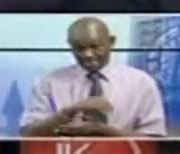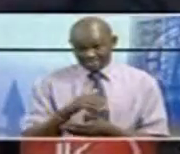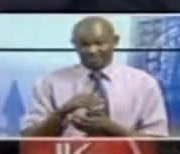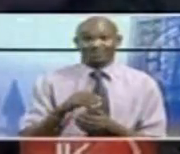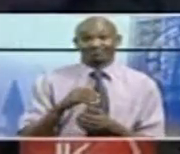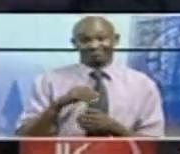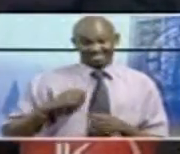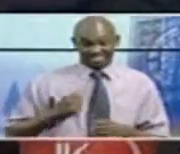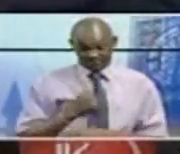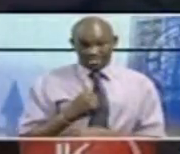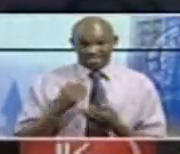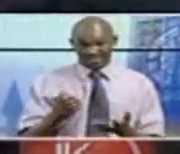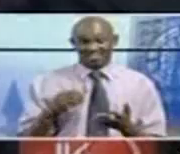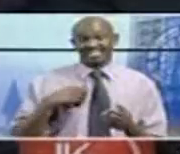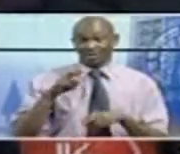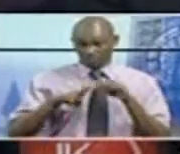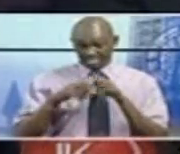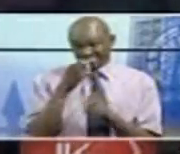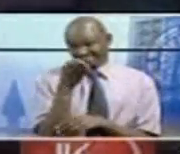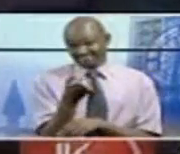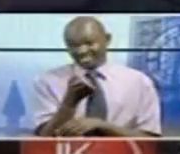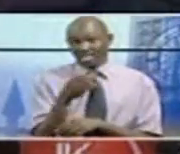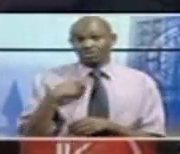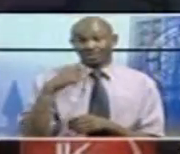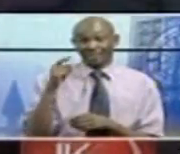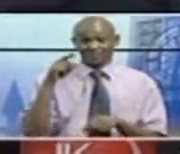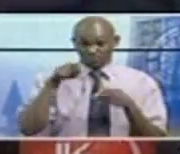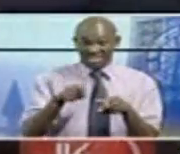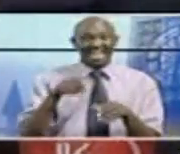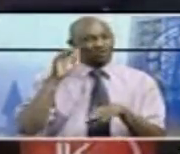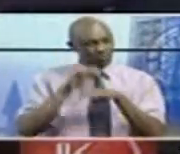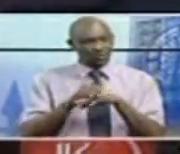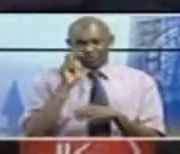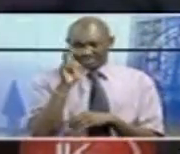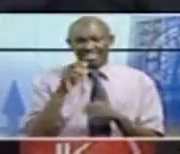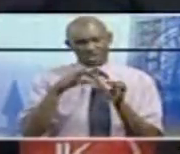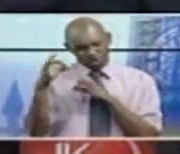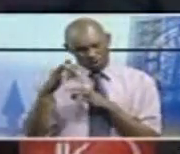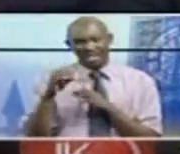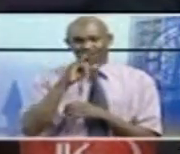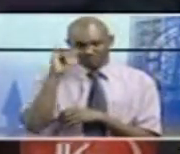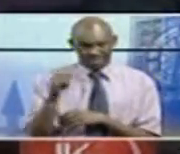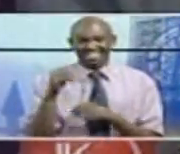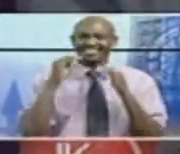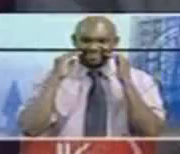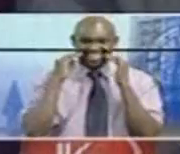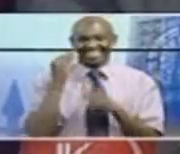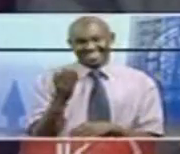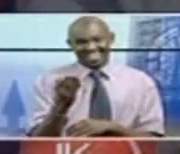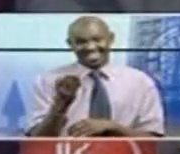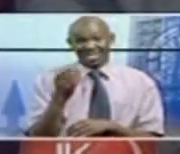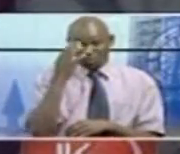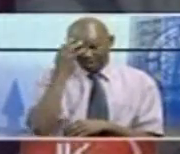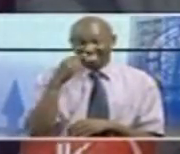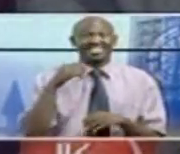Jeff Koinange live with the poolside of the Intercontinental Hotel. You know, at the end of the day, it's good to see Cord and Jubilee smiling, because there's not